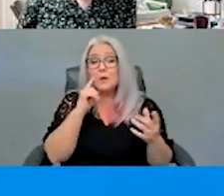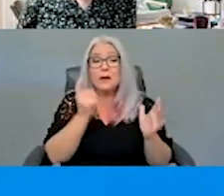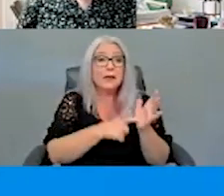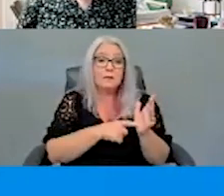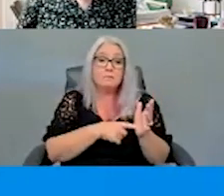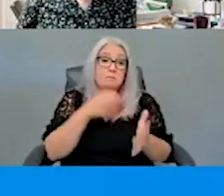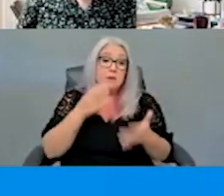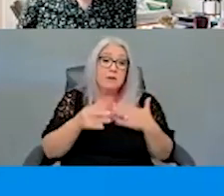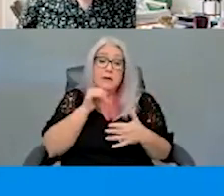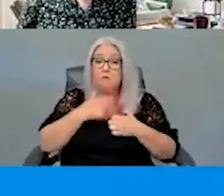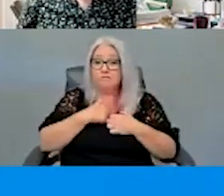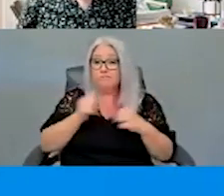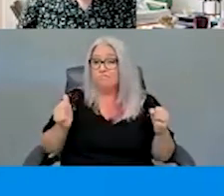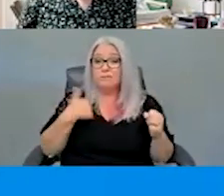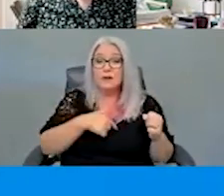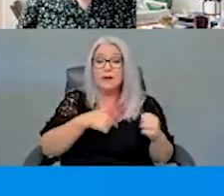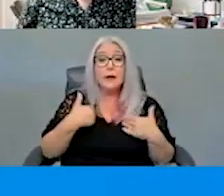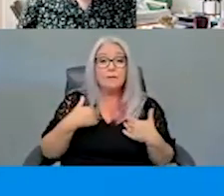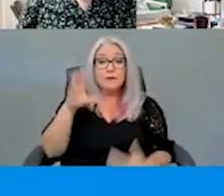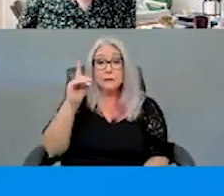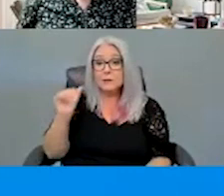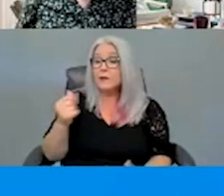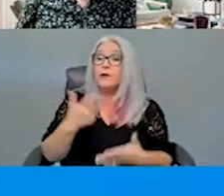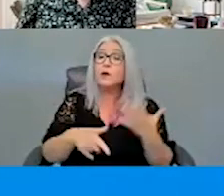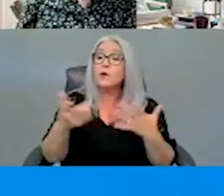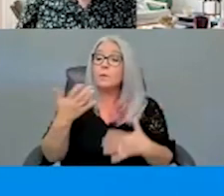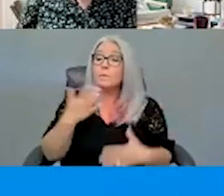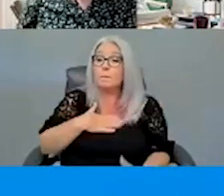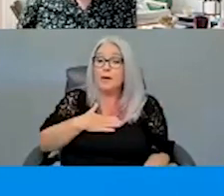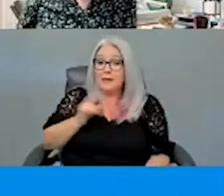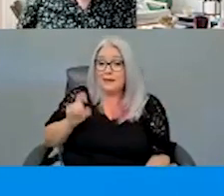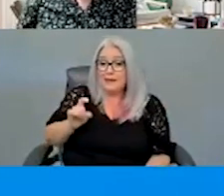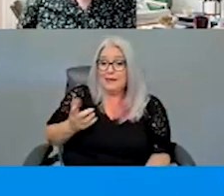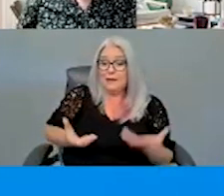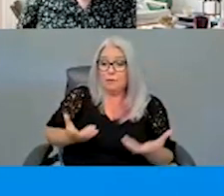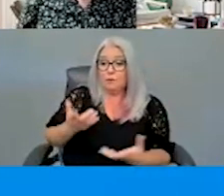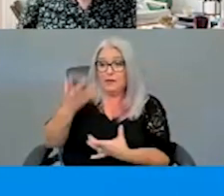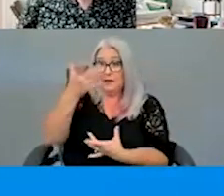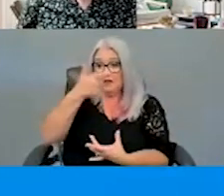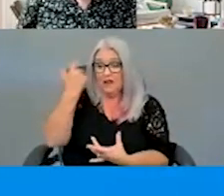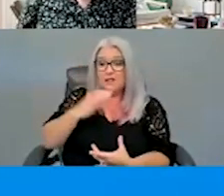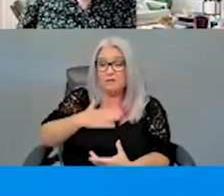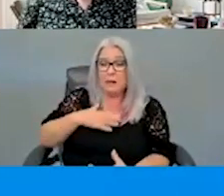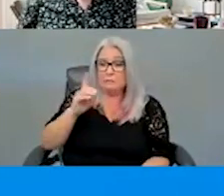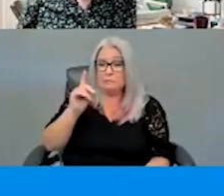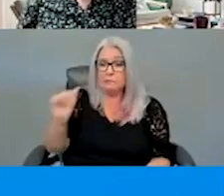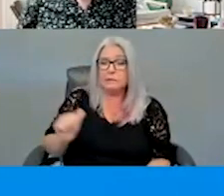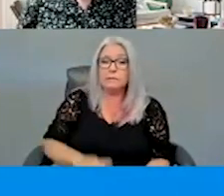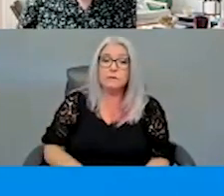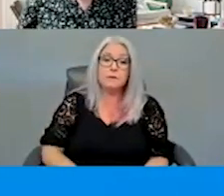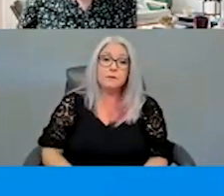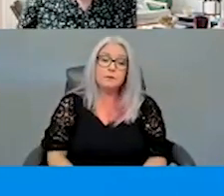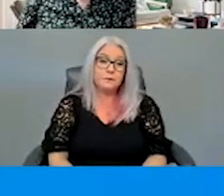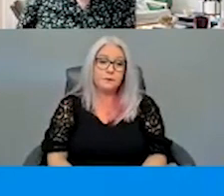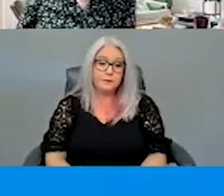have a disability or what their disability related needs are. One of the challenges that I have in researching and working with